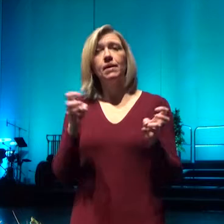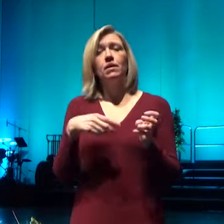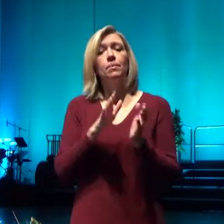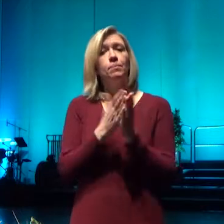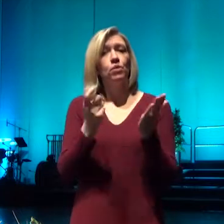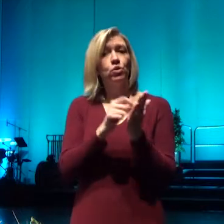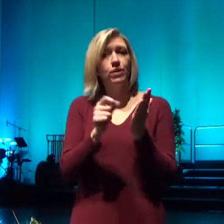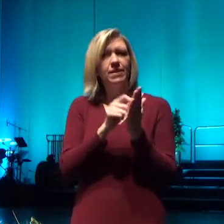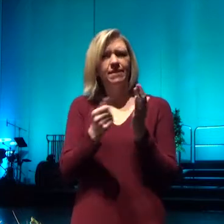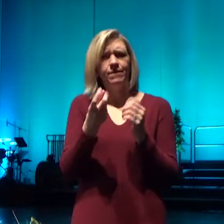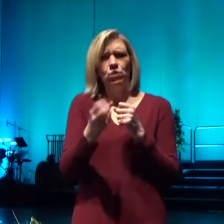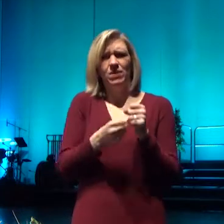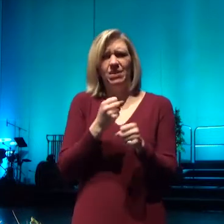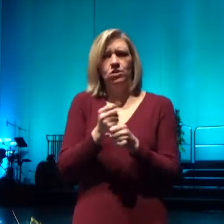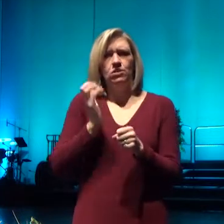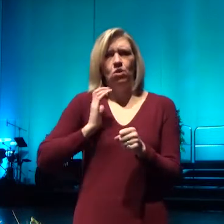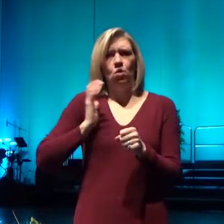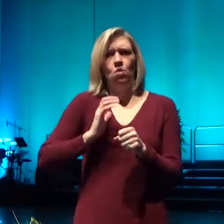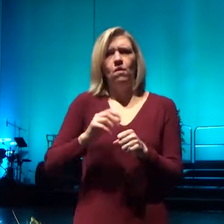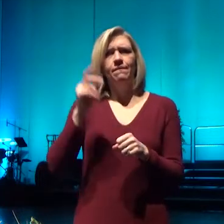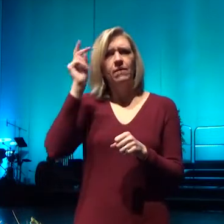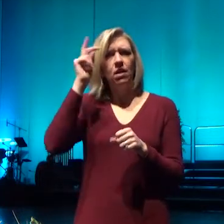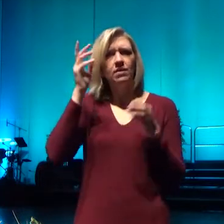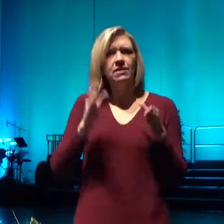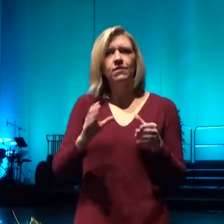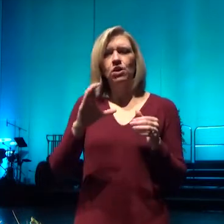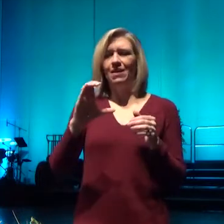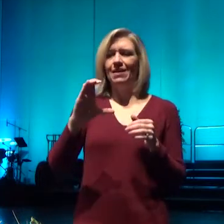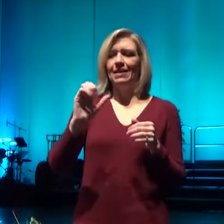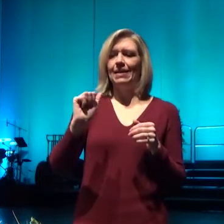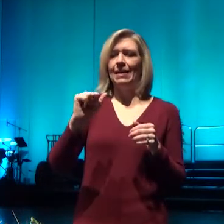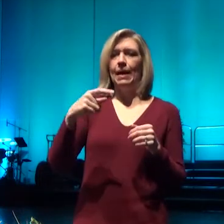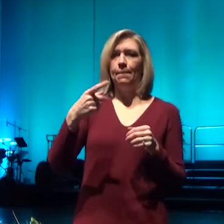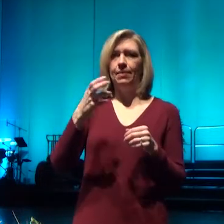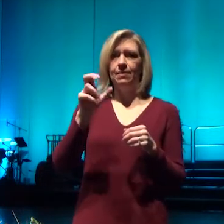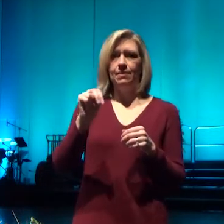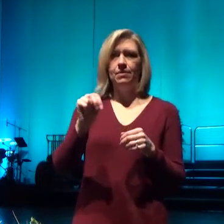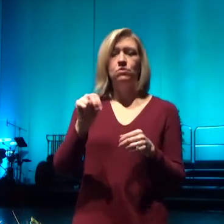written several years ago by a philosopher named Eric Kaplan called Does Santa Exist?